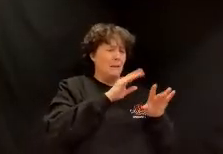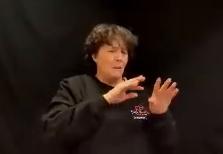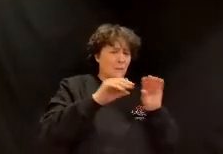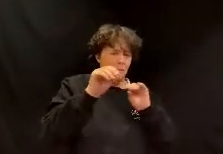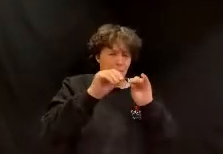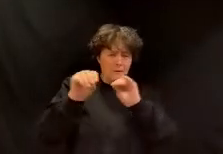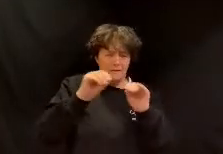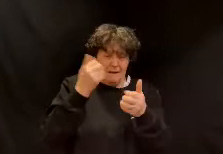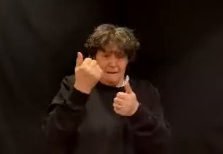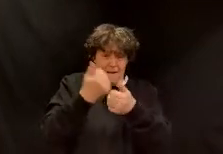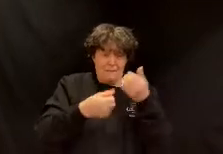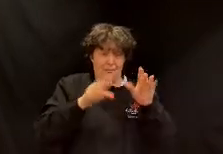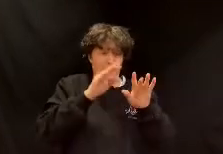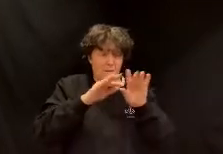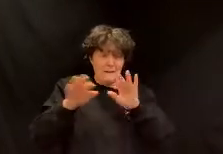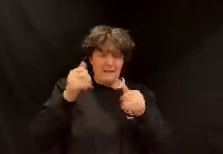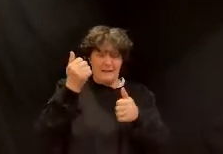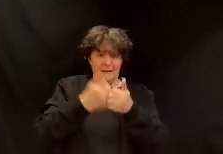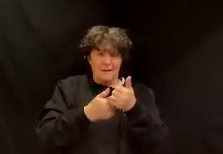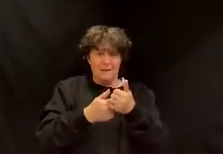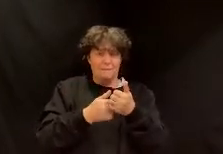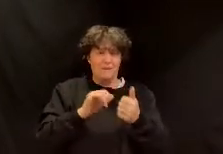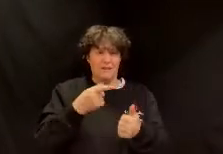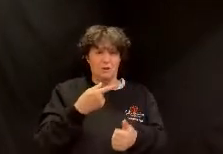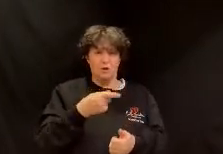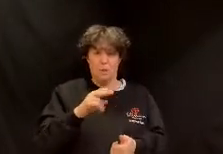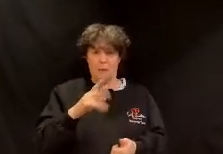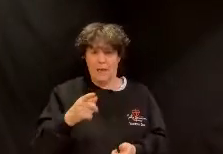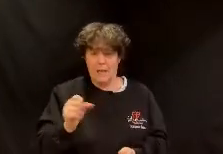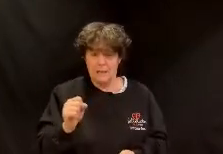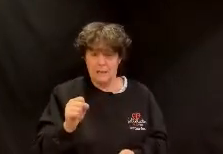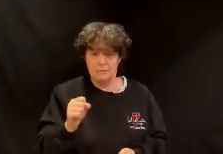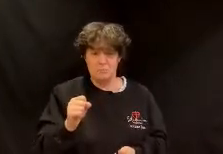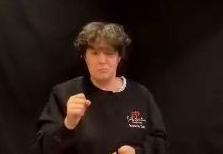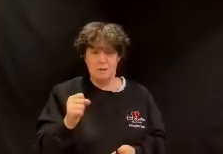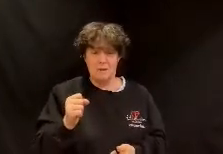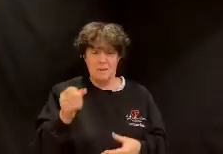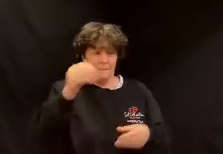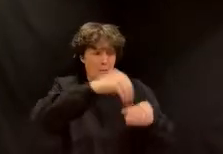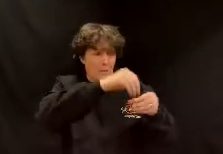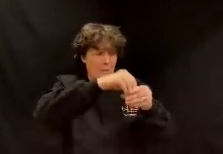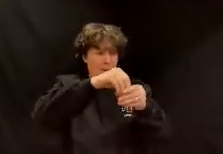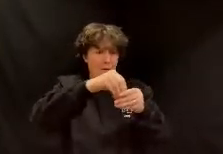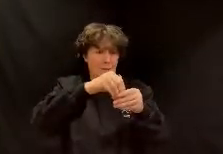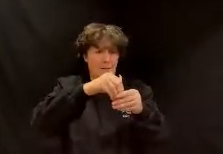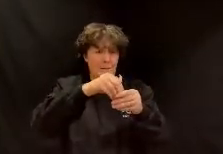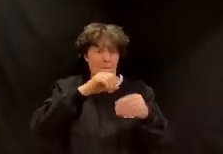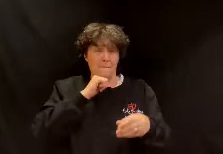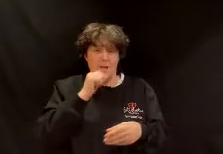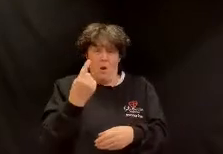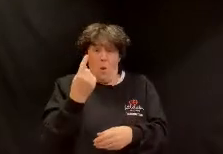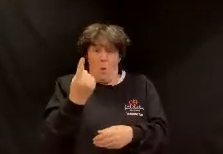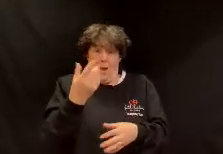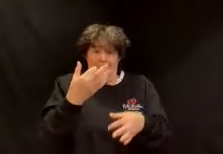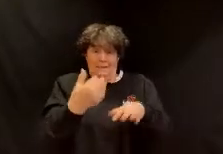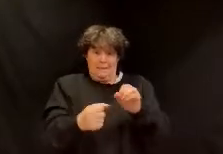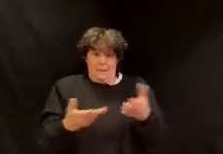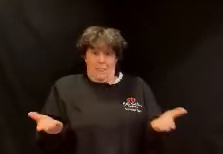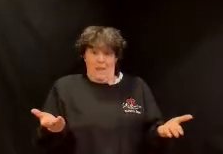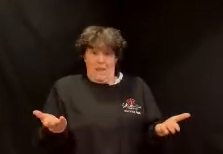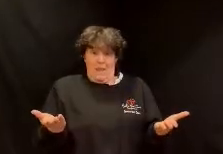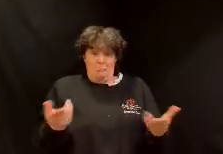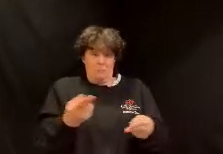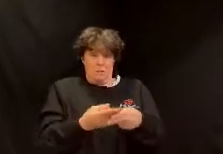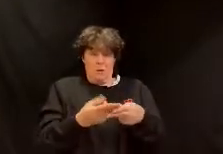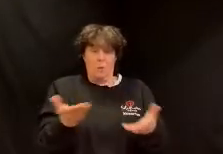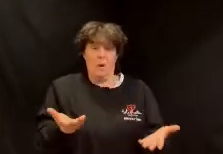have the GPSs. You can have all that stuff. But if it doesn't have one simple thing called gasoline,